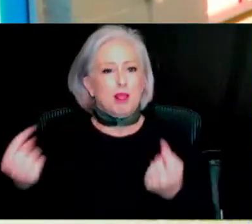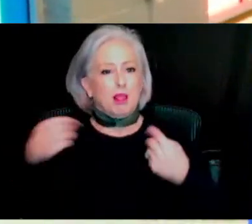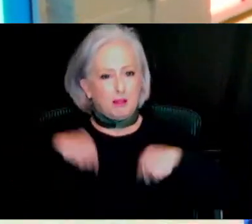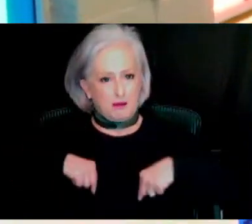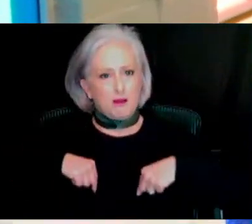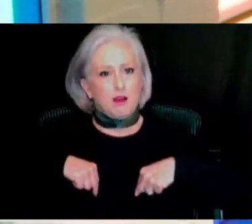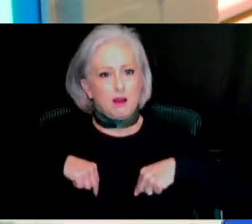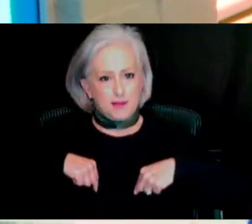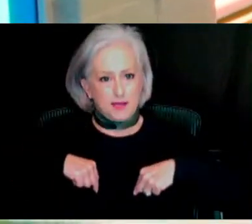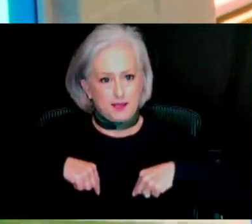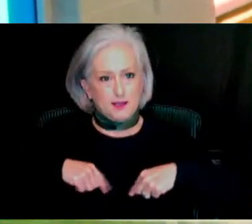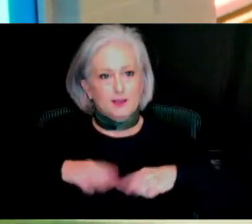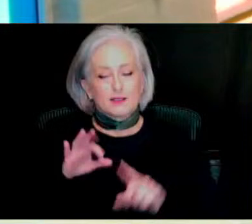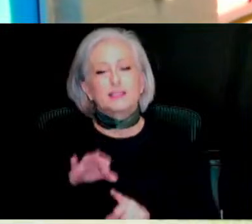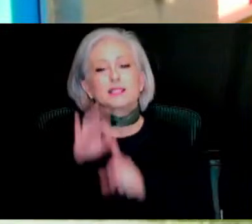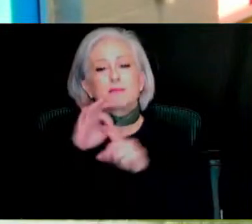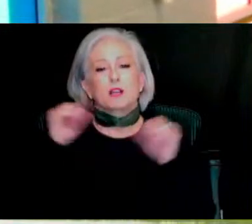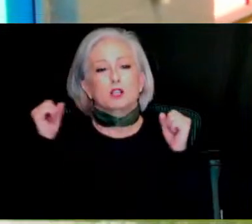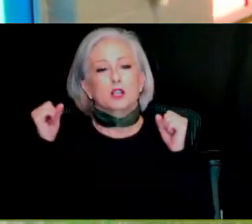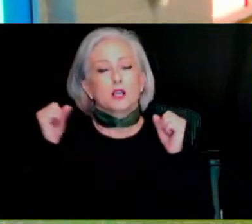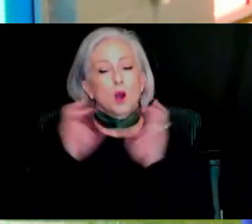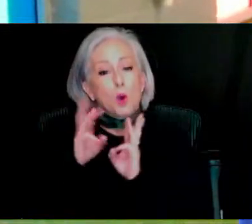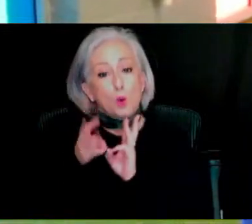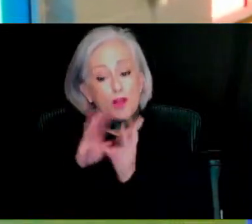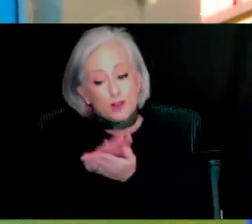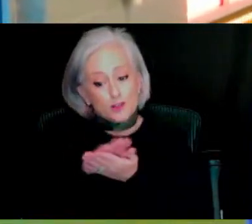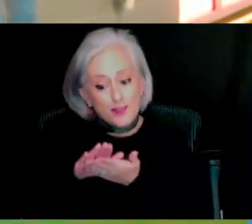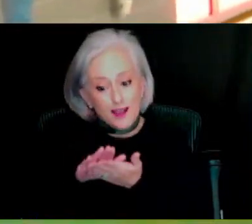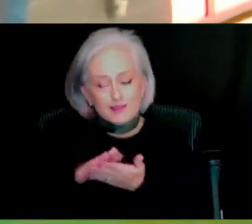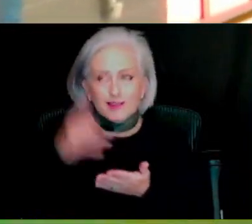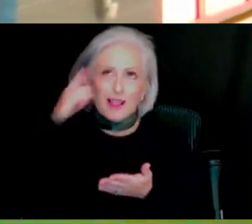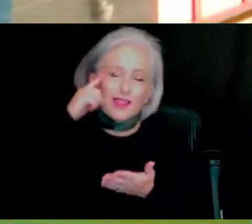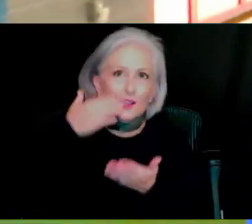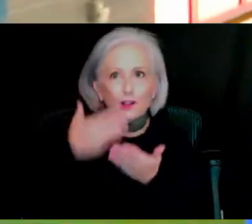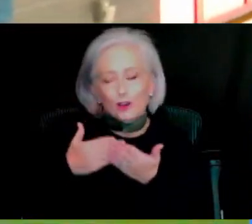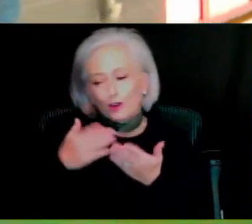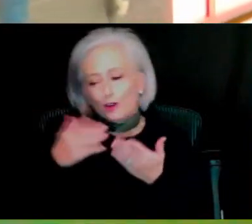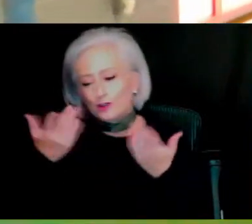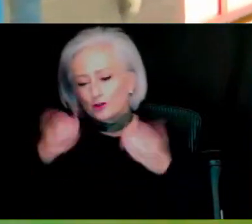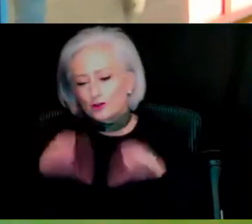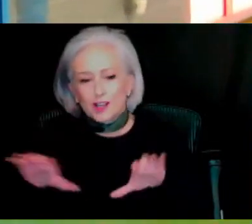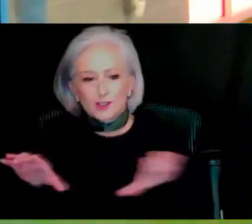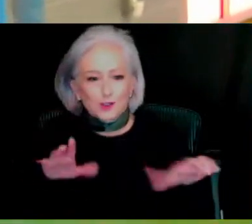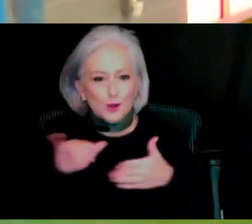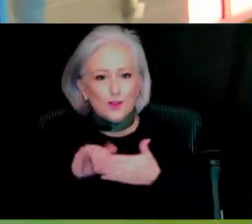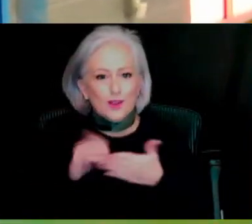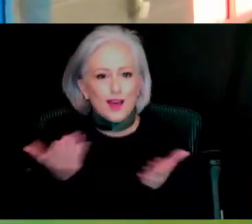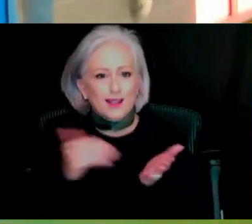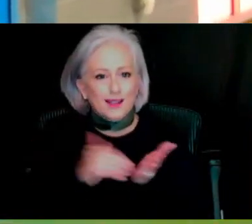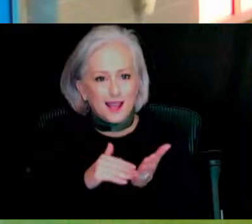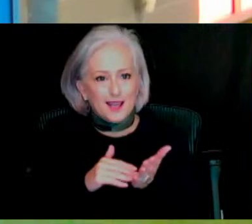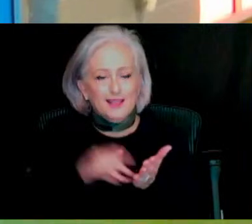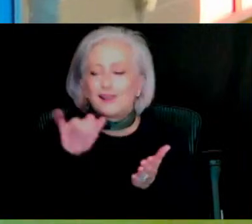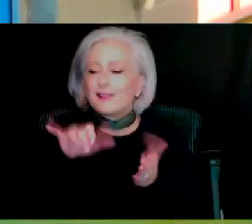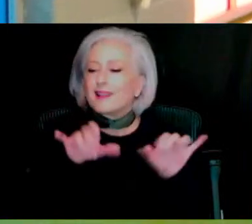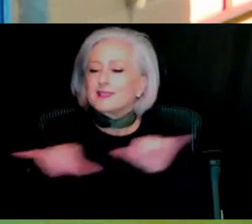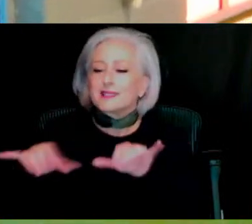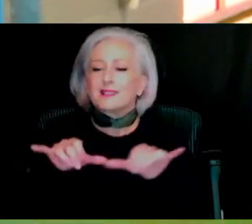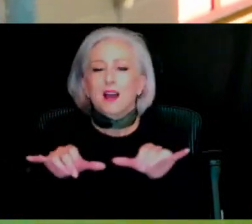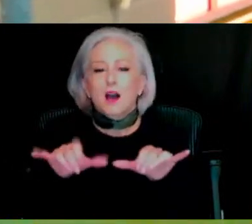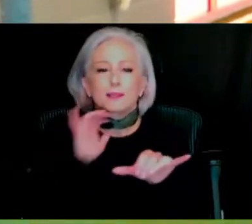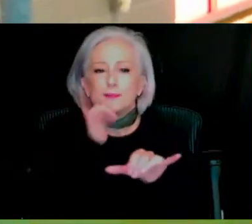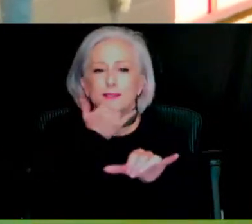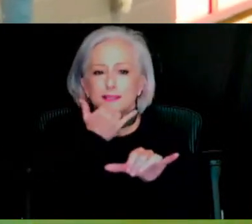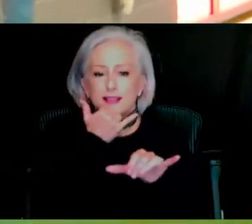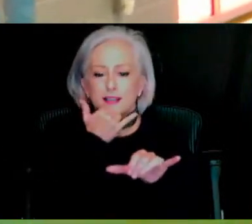weather, especially when the weather got nice and everybody's like, okay, this is my chance again, I'm going to get back to it. And that's just a common mistake people make, is trying to go too hard too fast. And